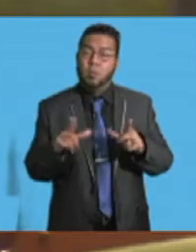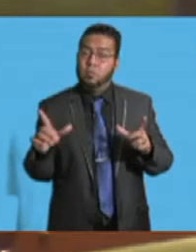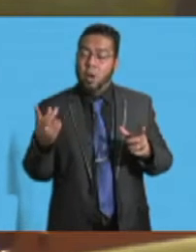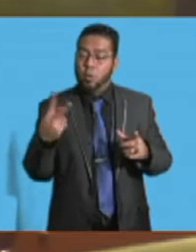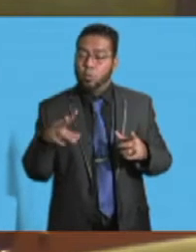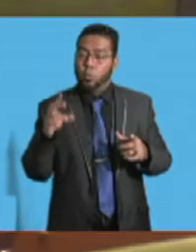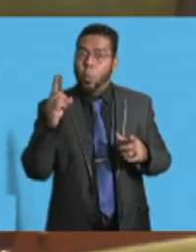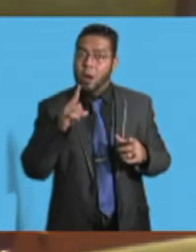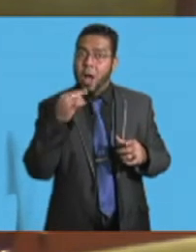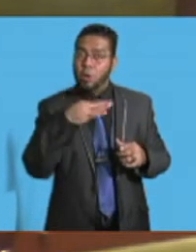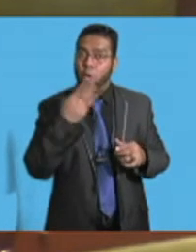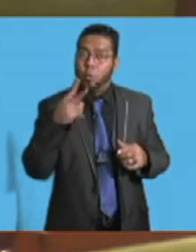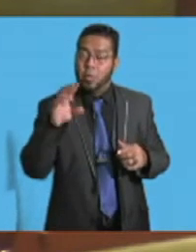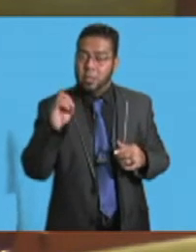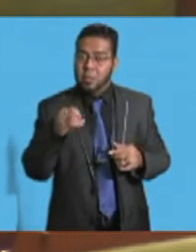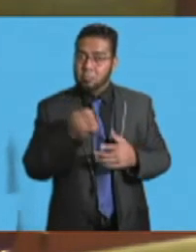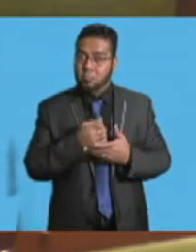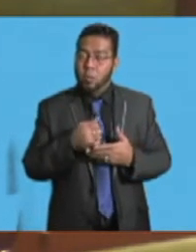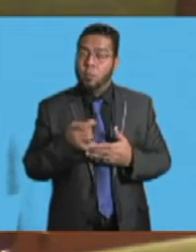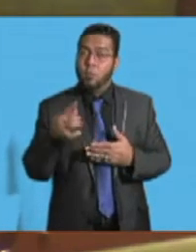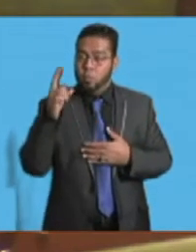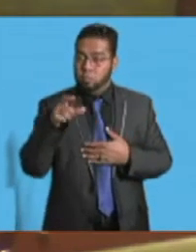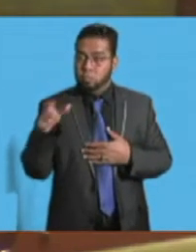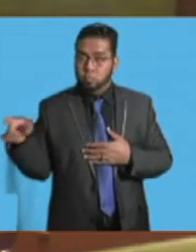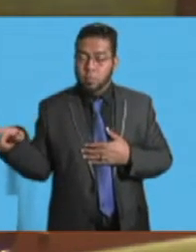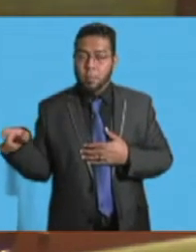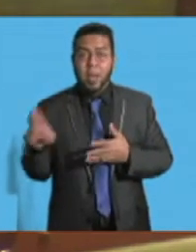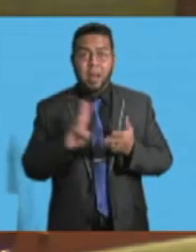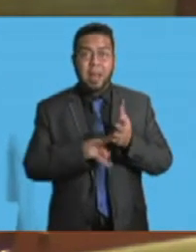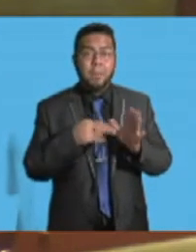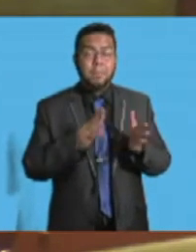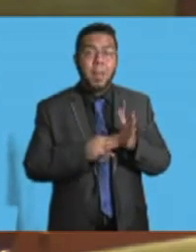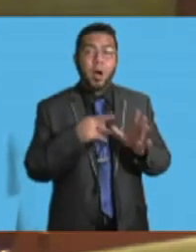of existing cocoa farming areas in Namau,